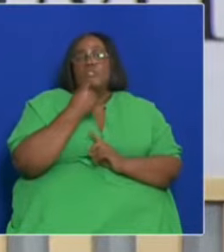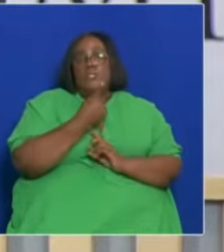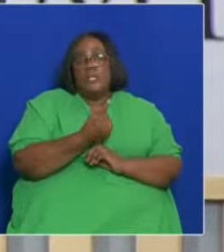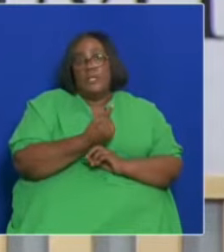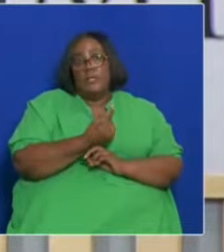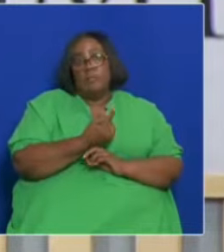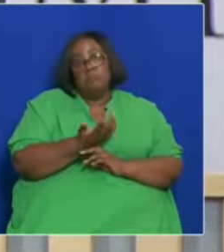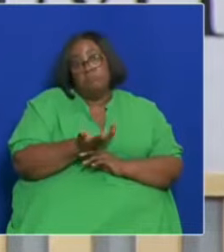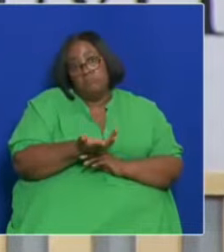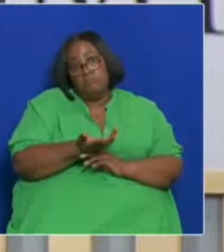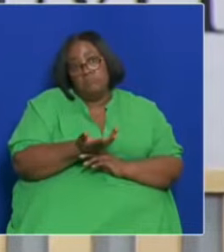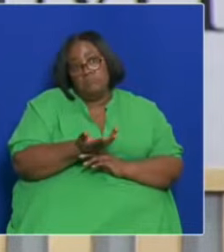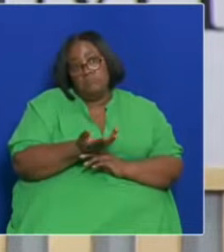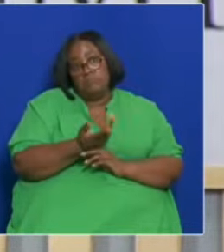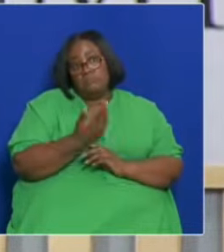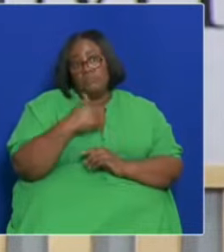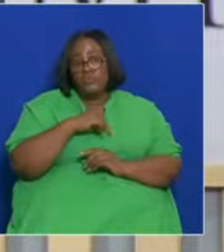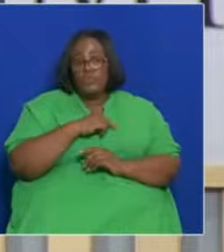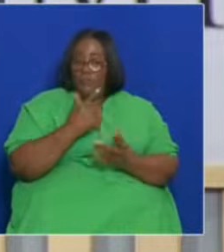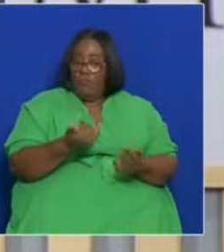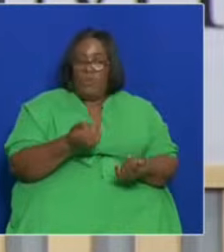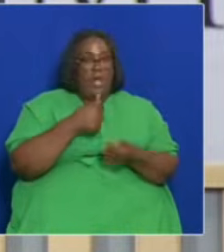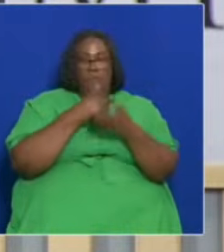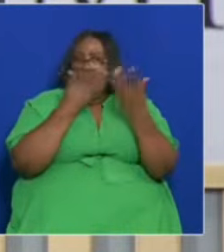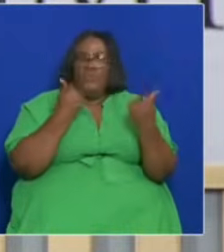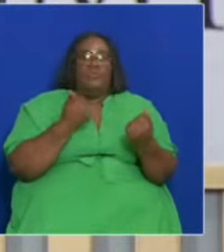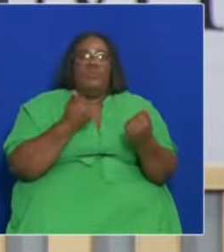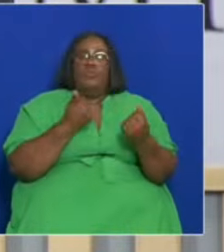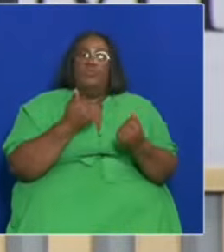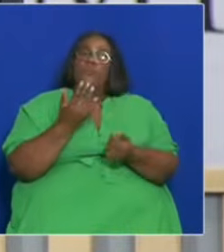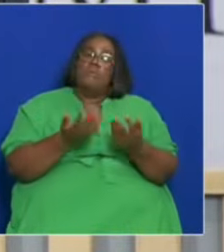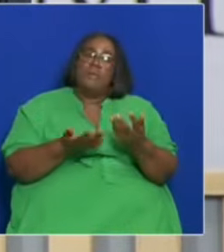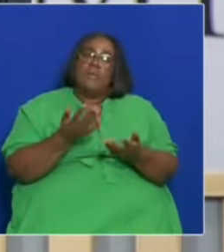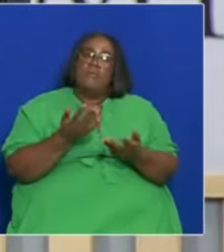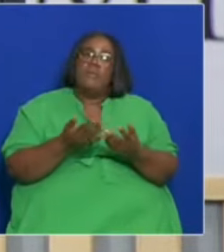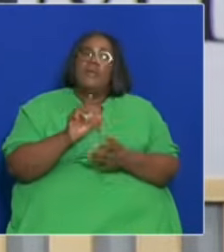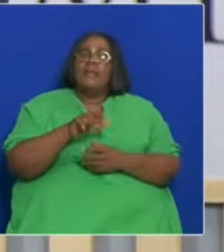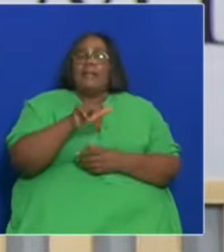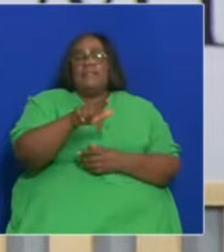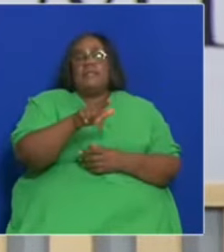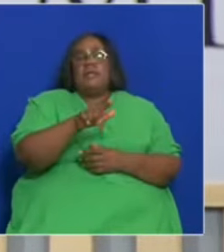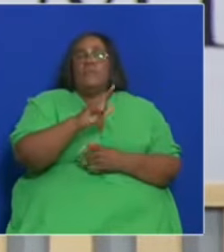we don't know now, but there may be that possibility,